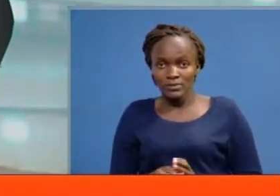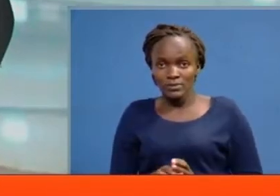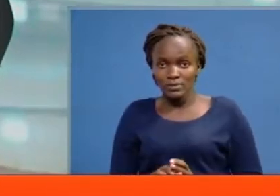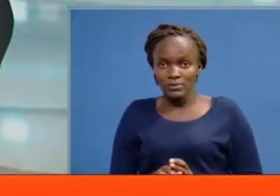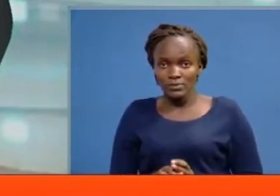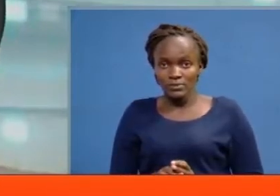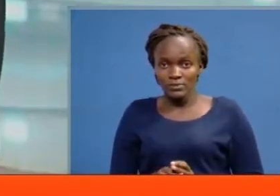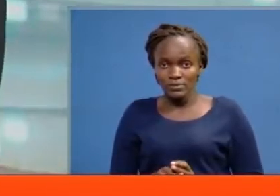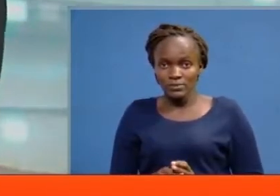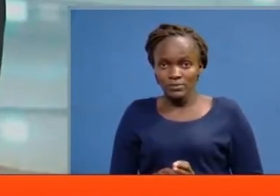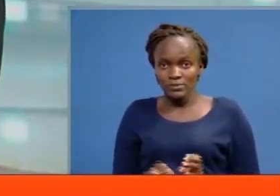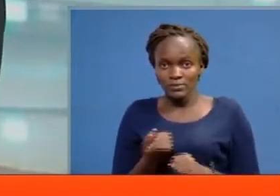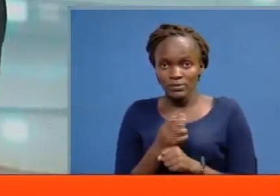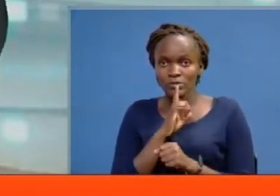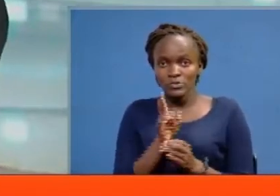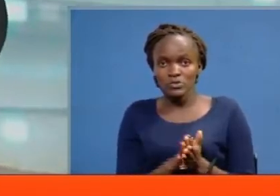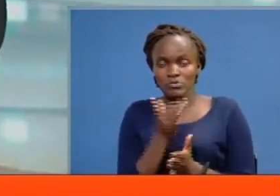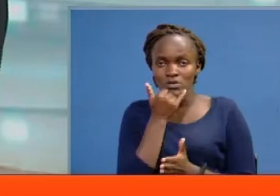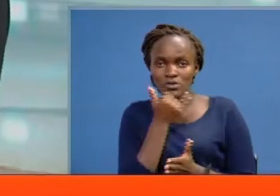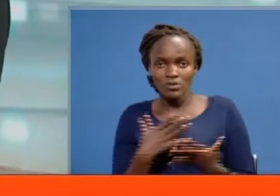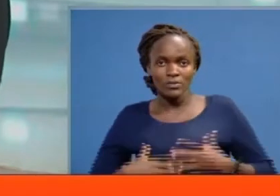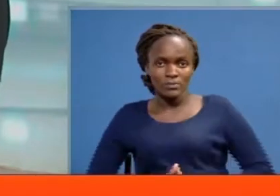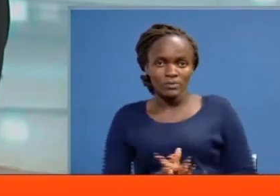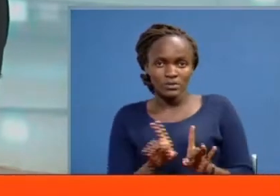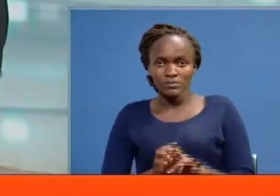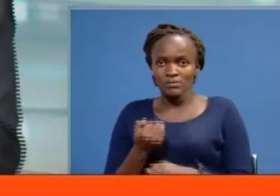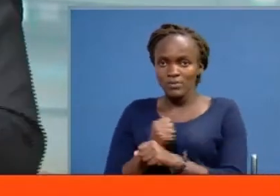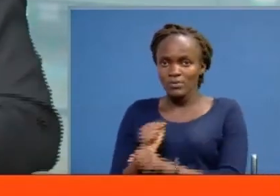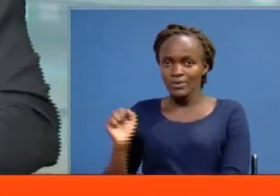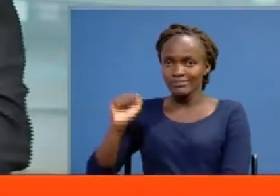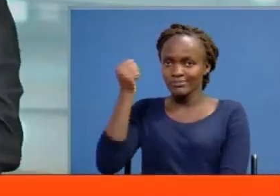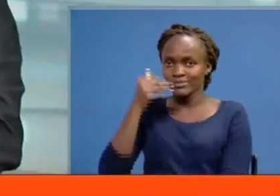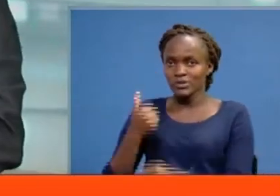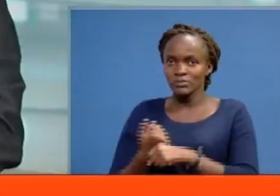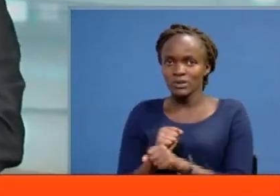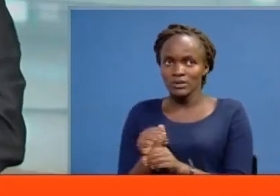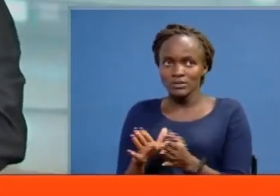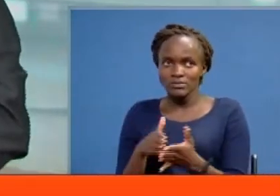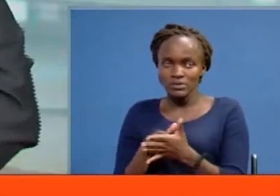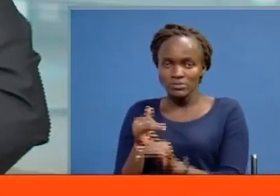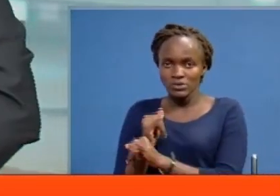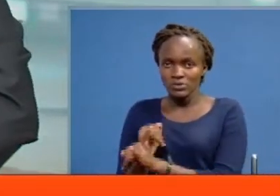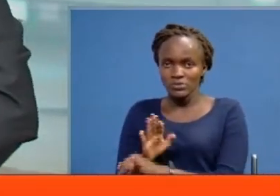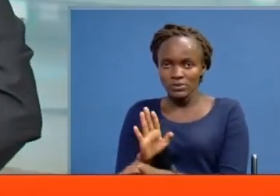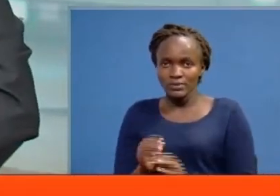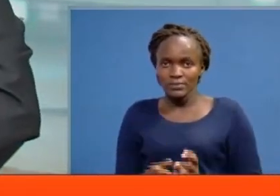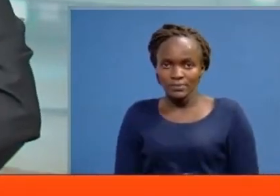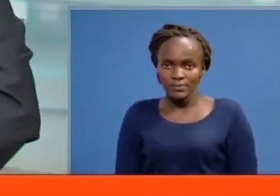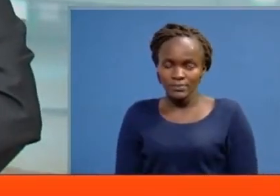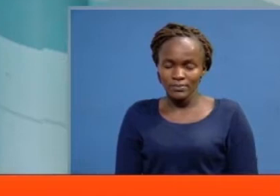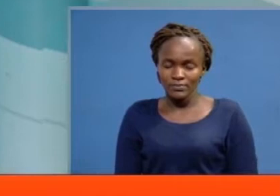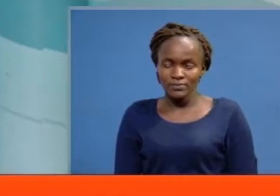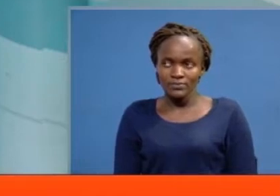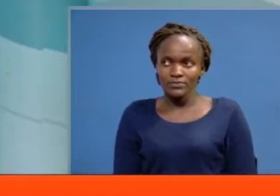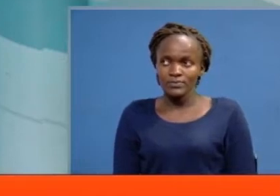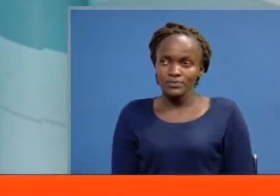avoid the wrong company in the workplace, to avoid work politics that might cost them their job and their development in their careers. Kindly address that.